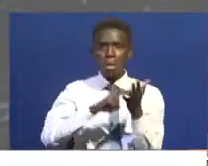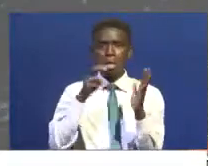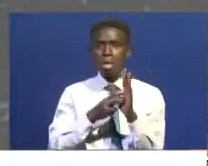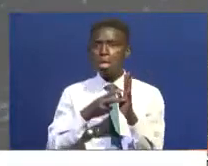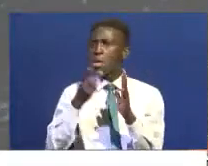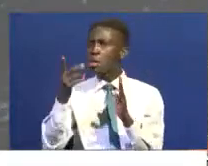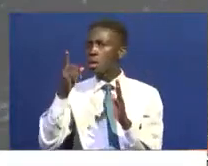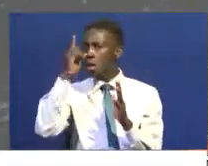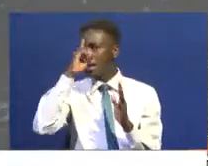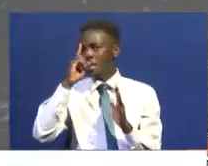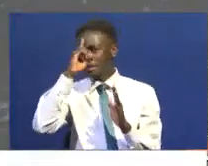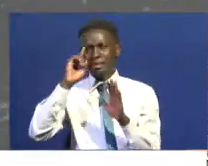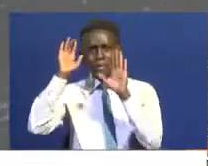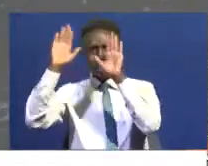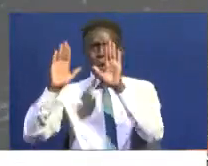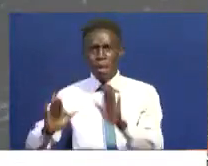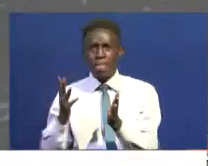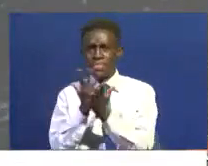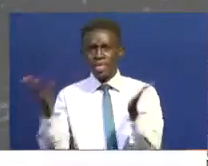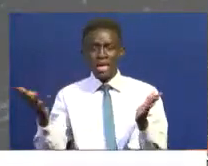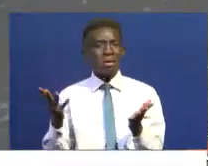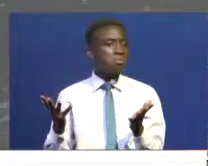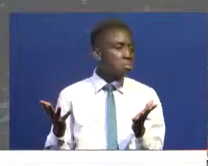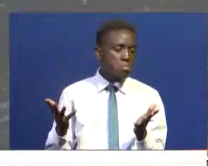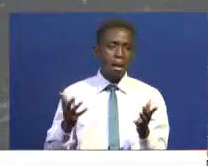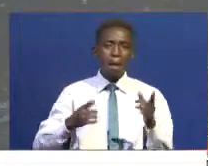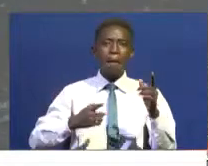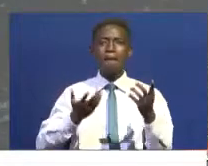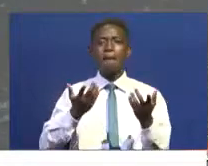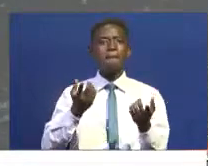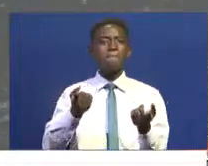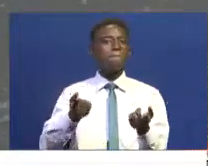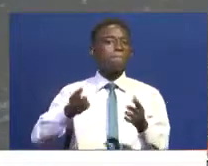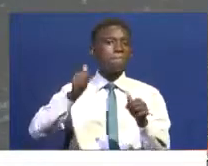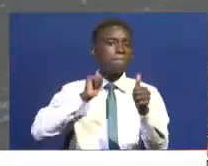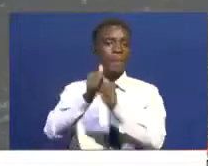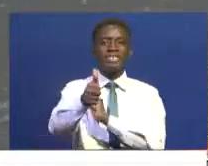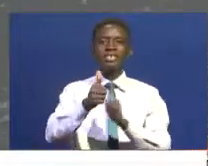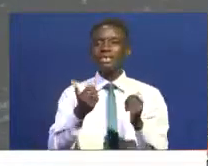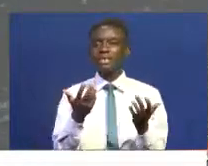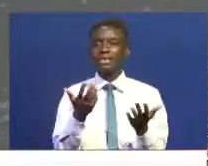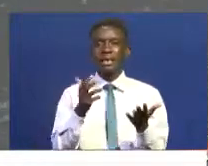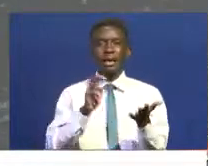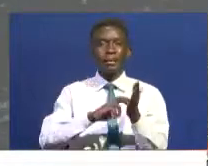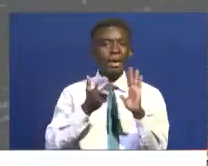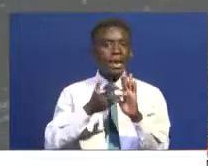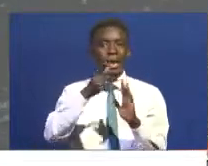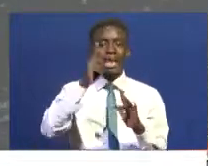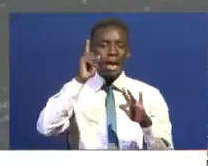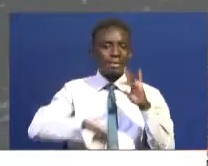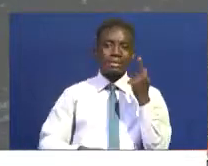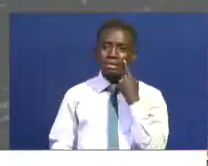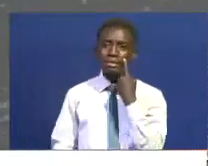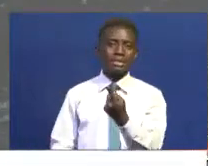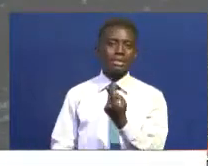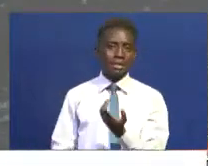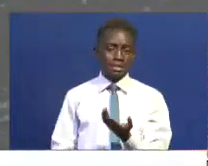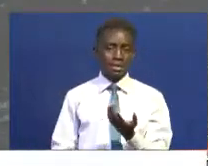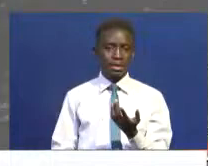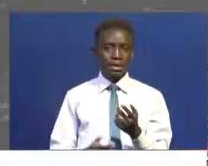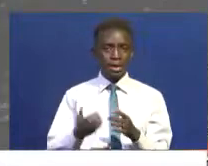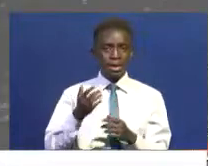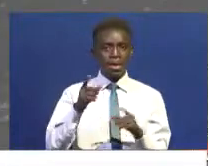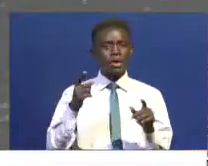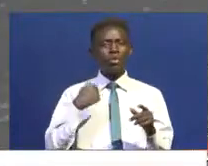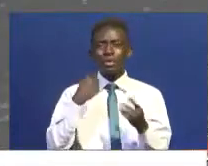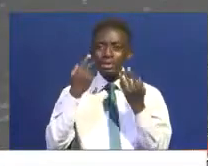show how you can push people around. And we are seeing it in everything. We are seeing it. We saw it in the finance bill. Allow